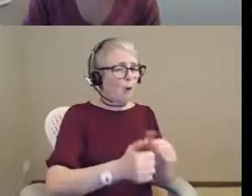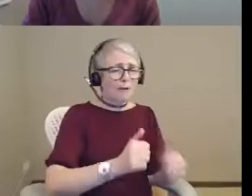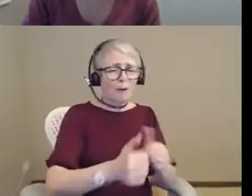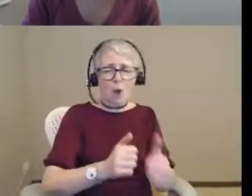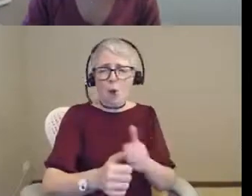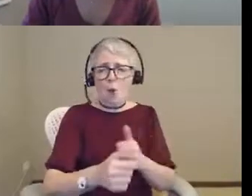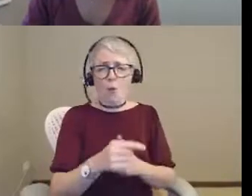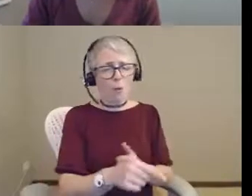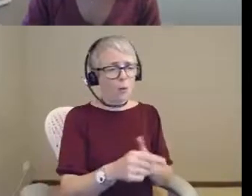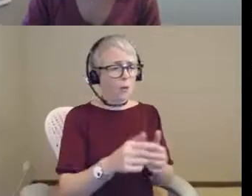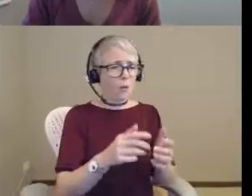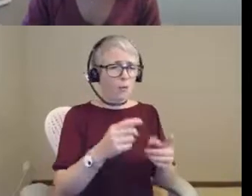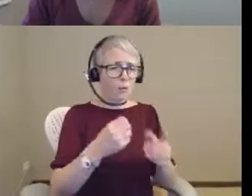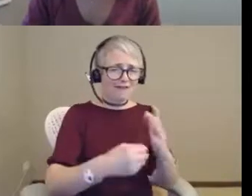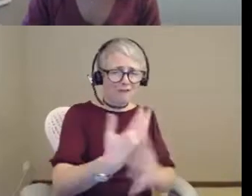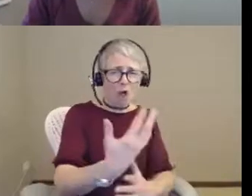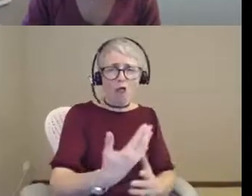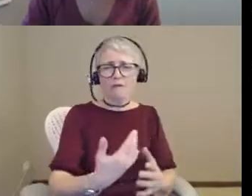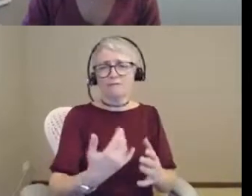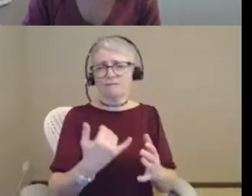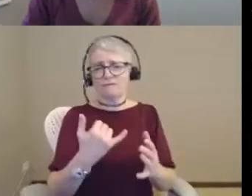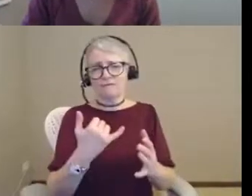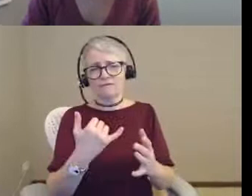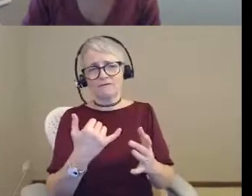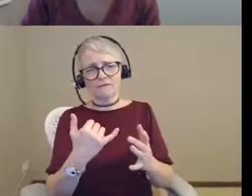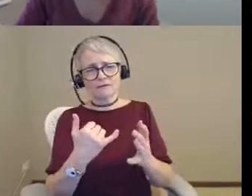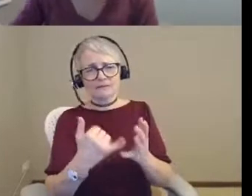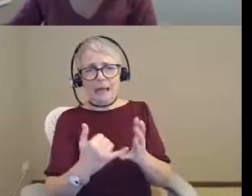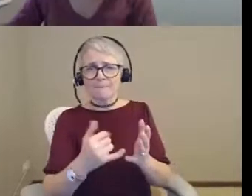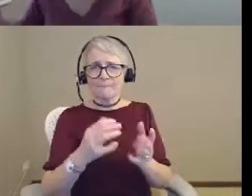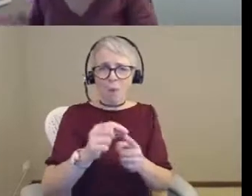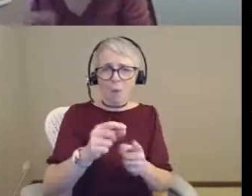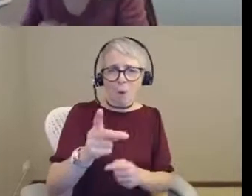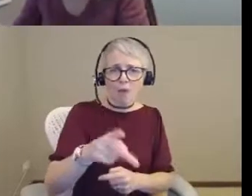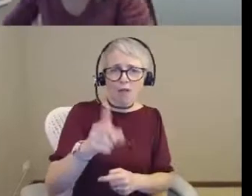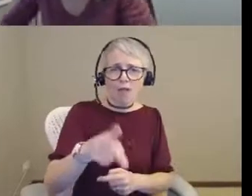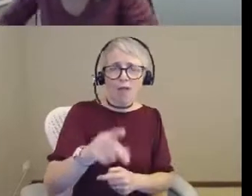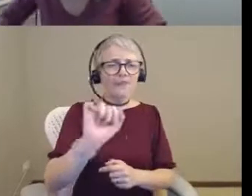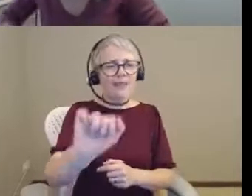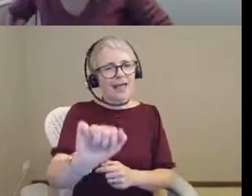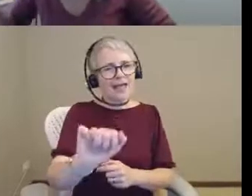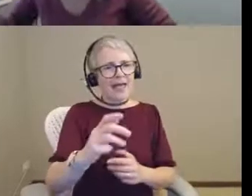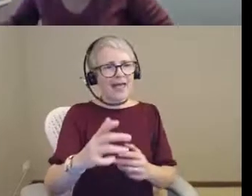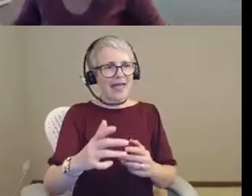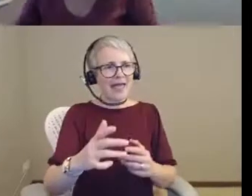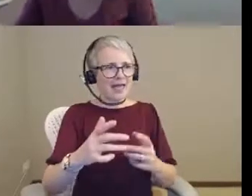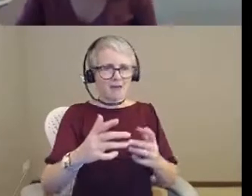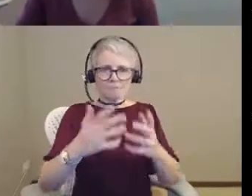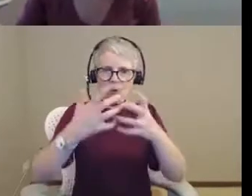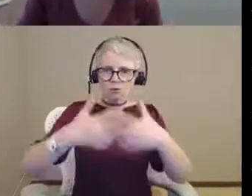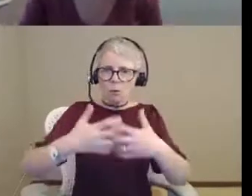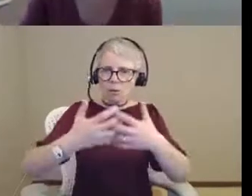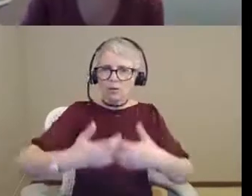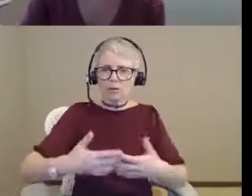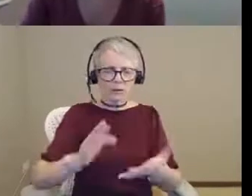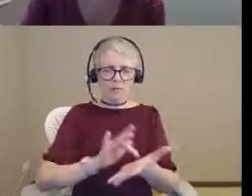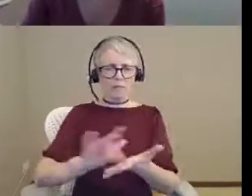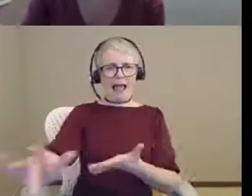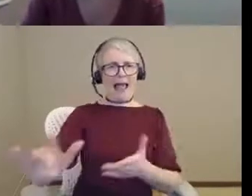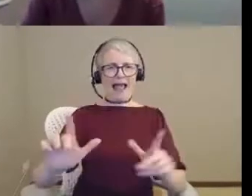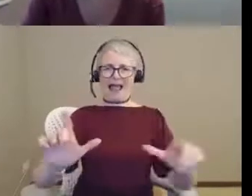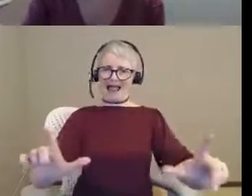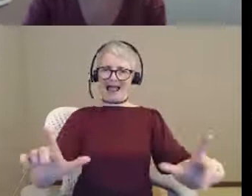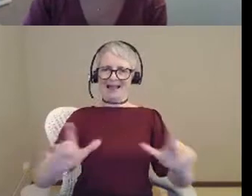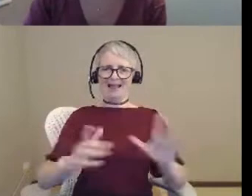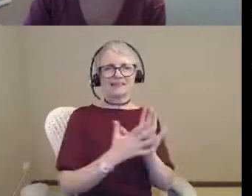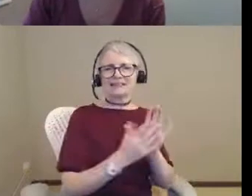with Sam and Paul, their tools are very different from Lectora and Storyline, where those are more blank canvas, where they've got very